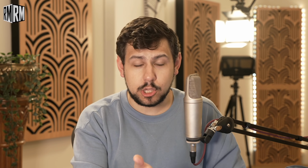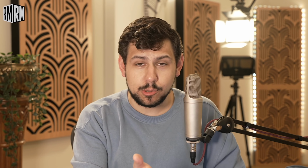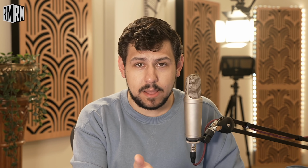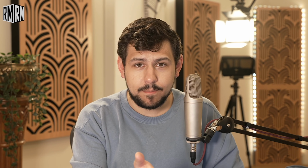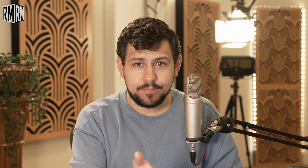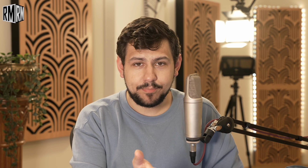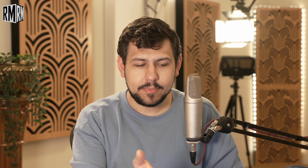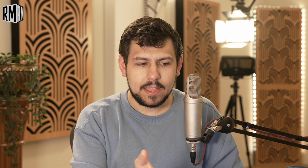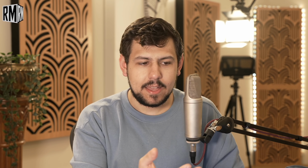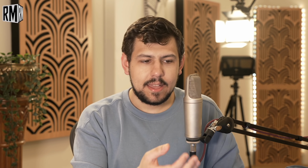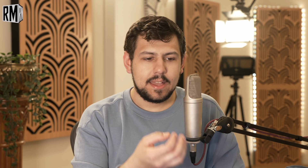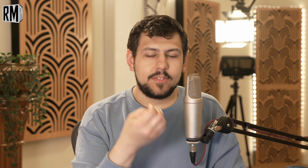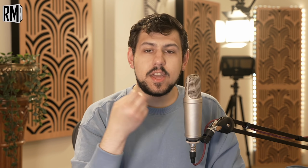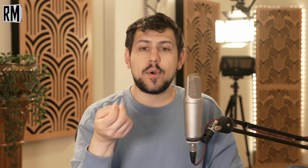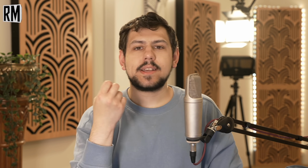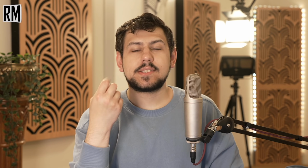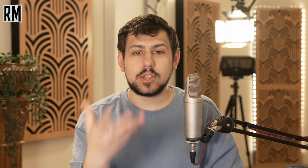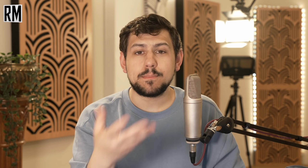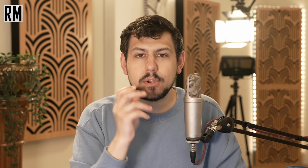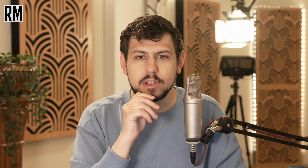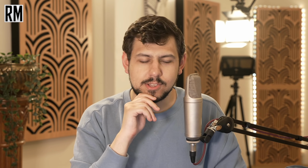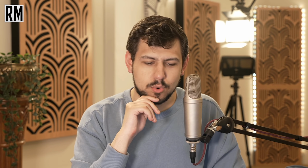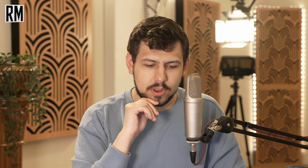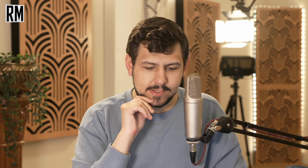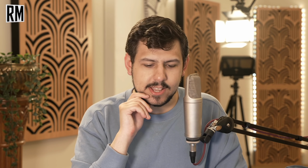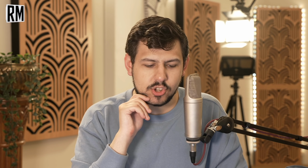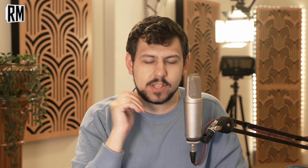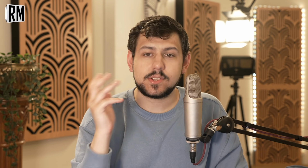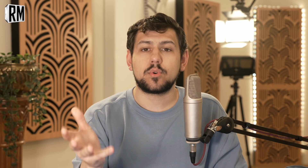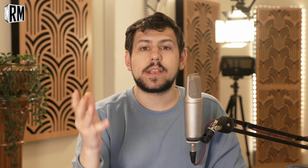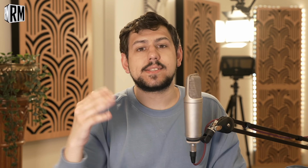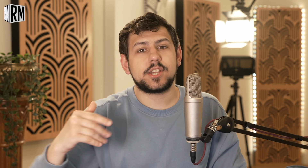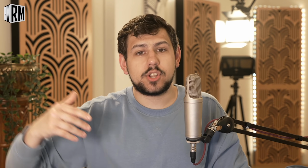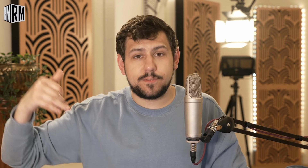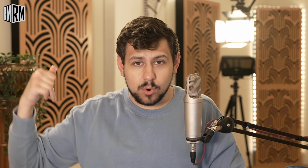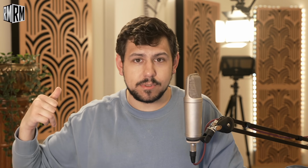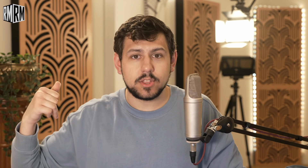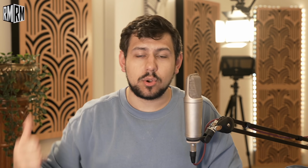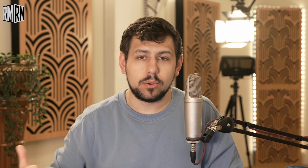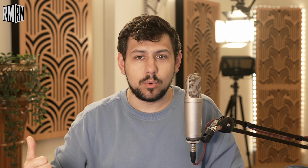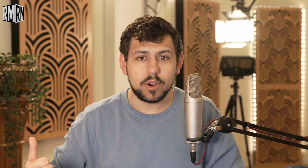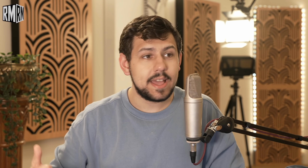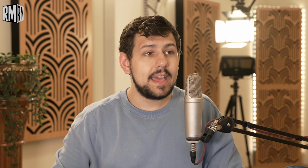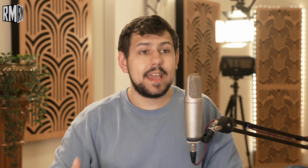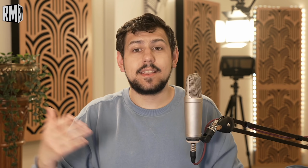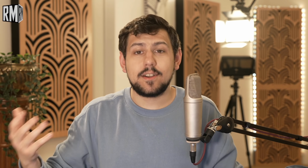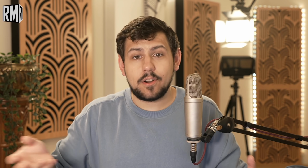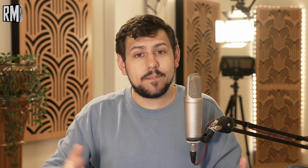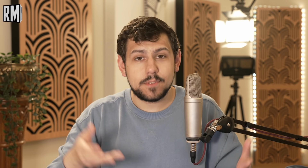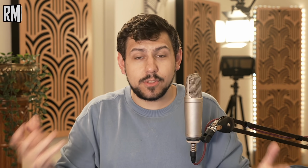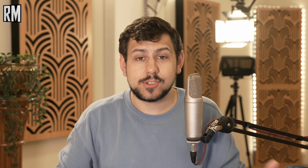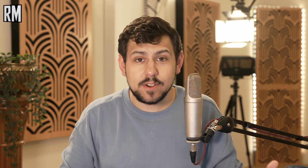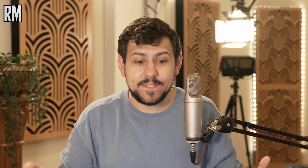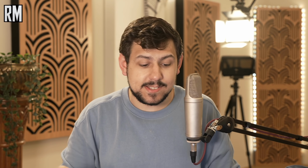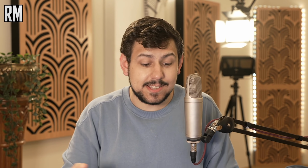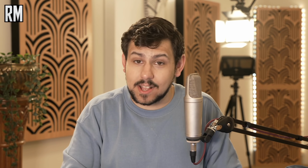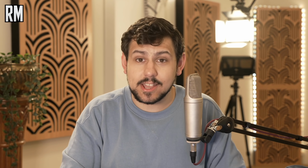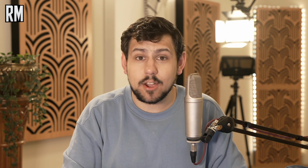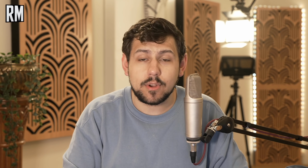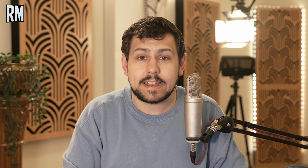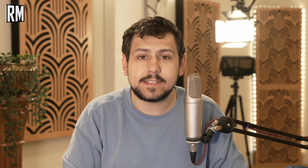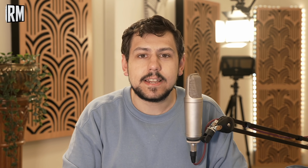expelled Cuba. The OAS is an imperialist organization. It's an organization formed in the Cold War. And on the surface,